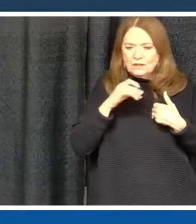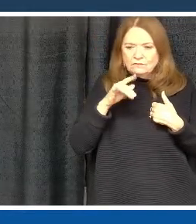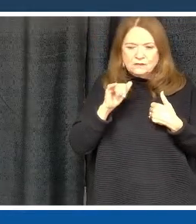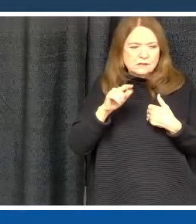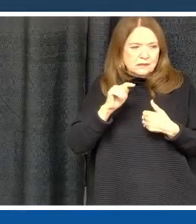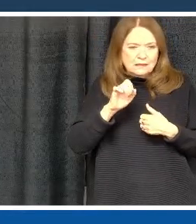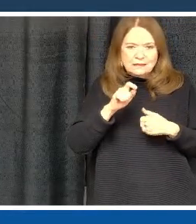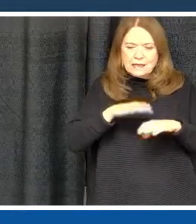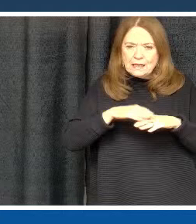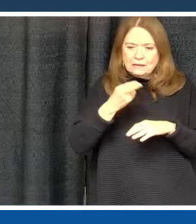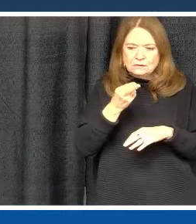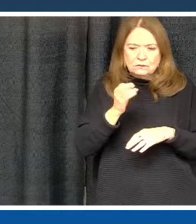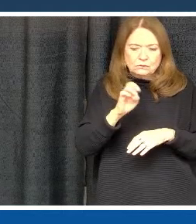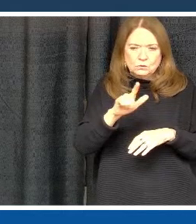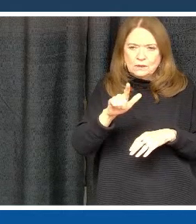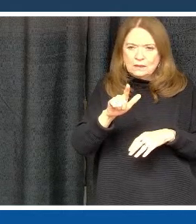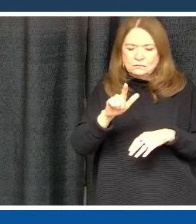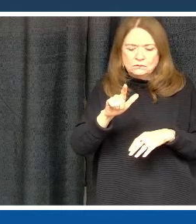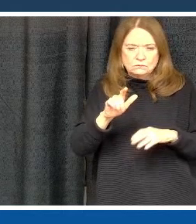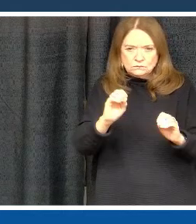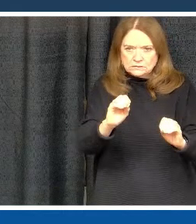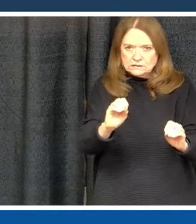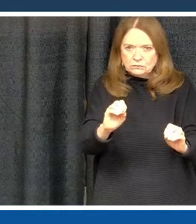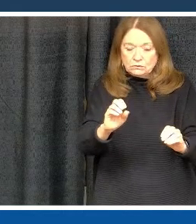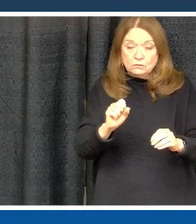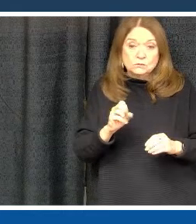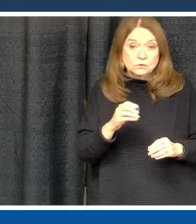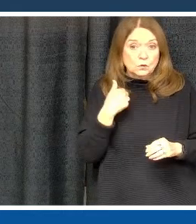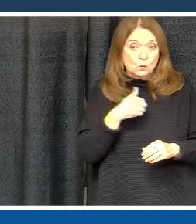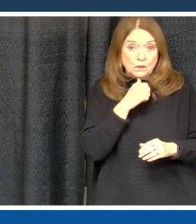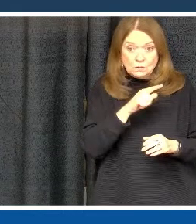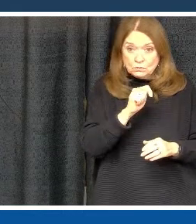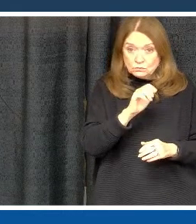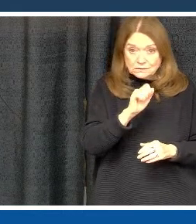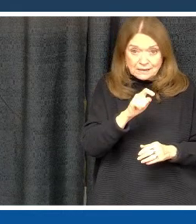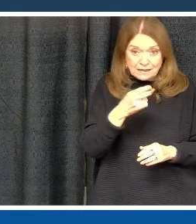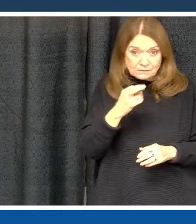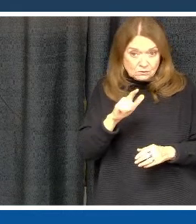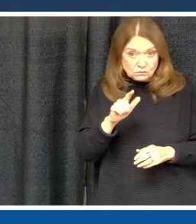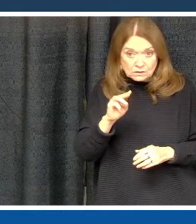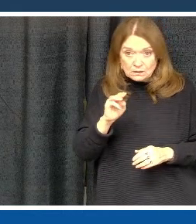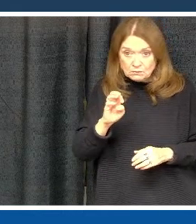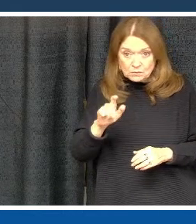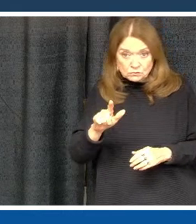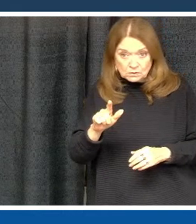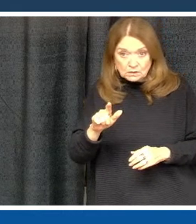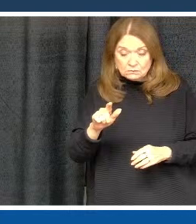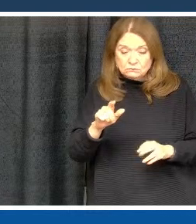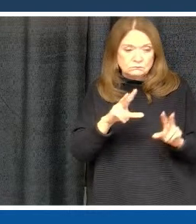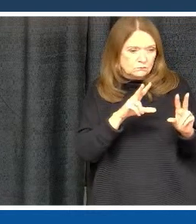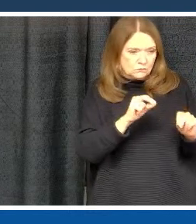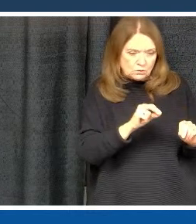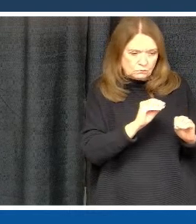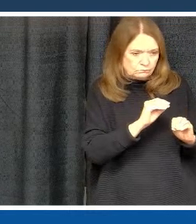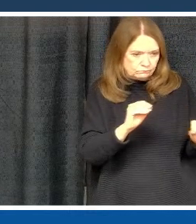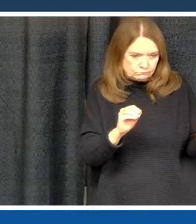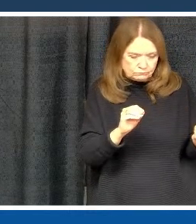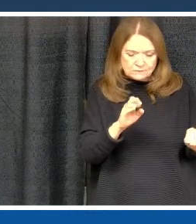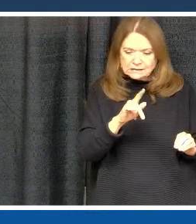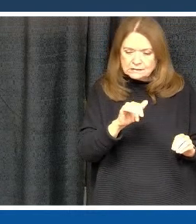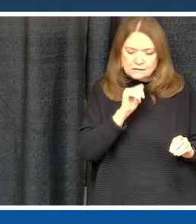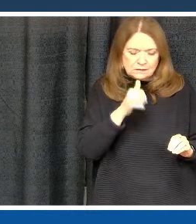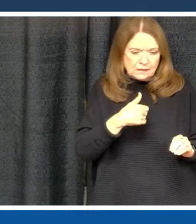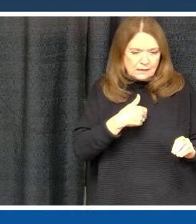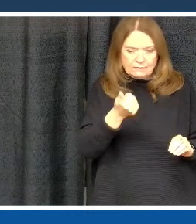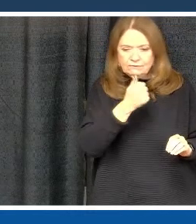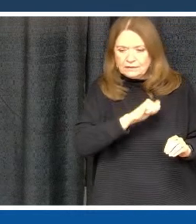hotels. We have zero. So we don't tax the hotels and No, motels? we do not. Not at all. City does not have